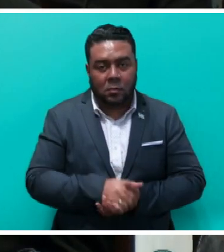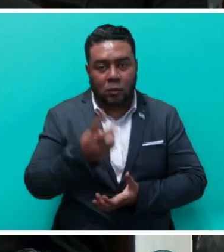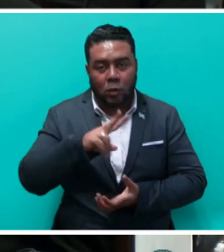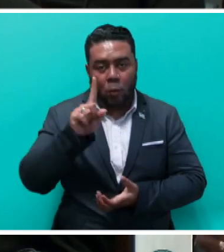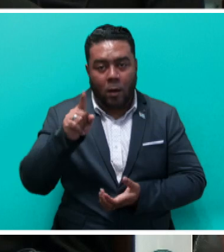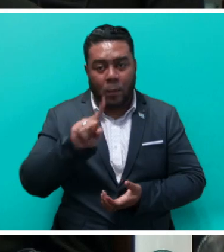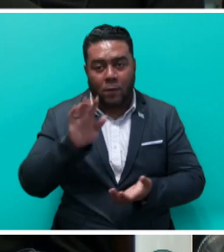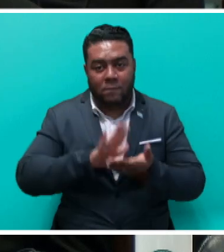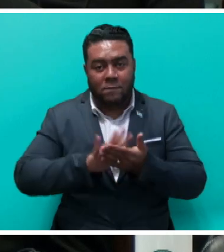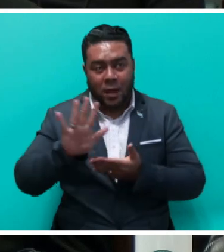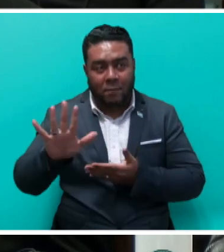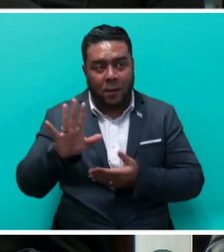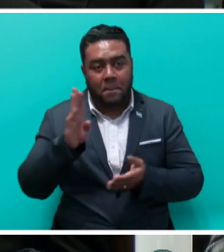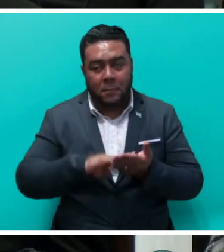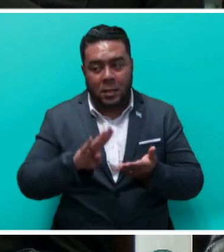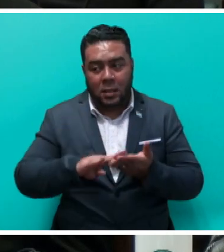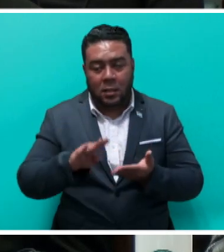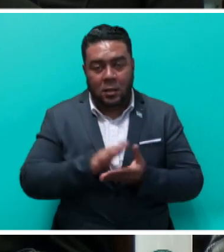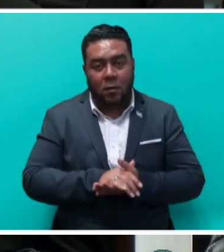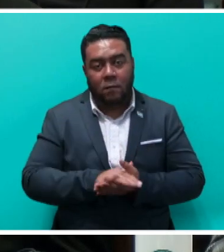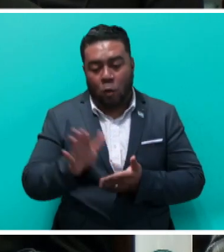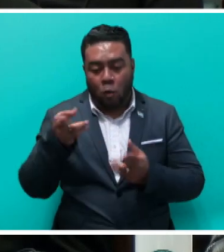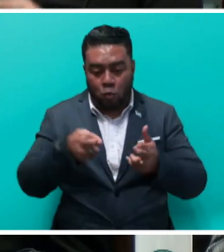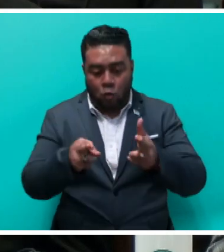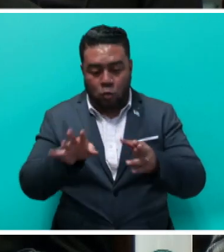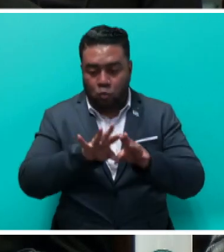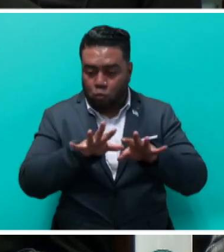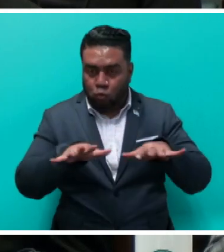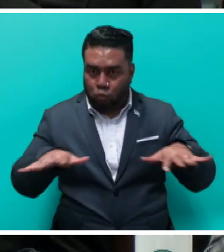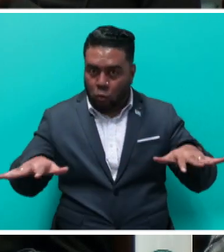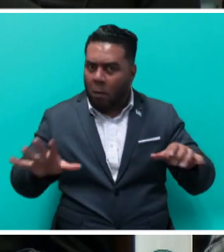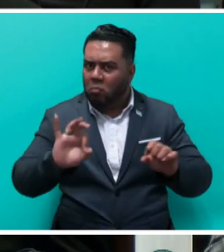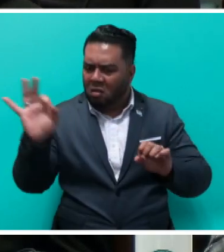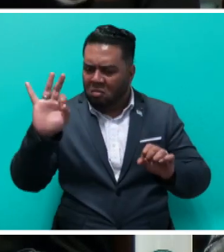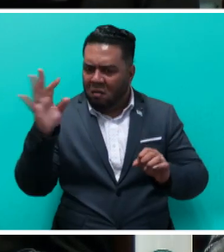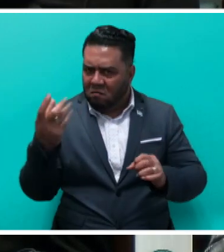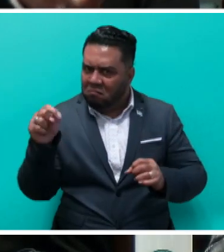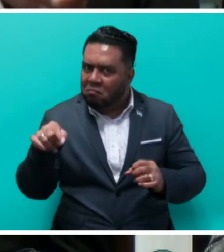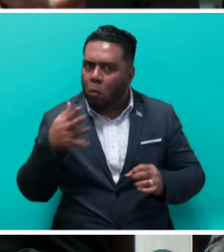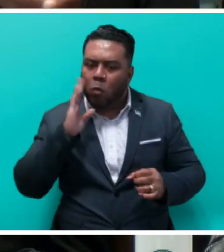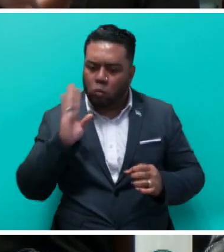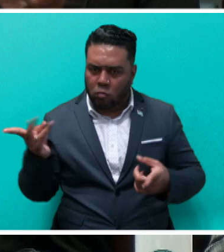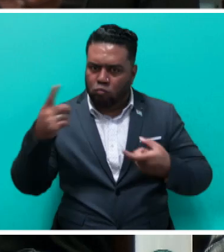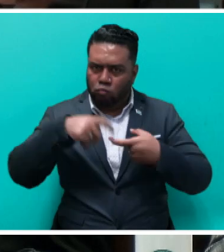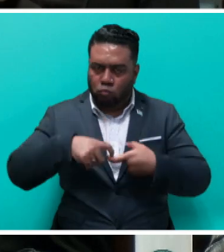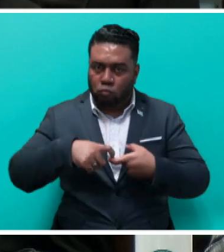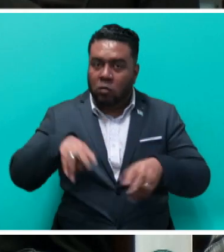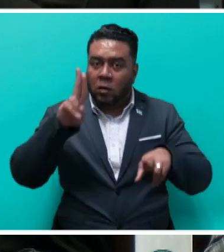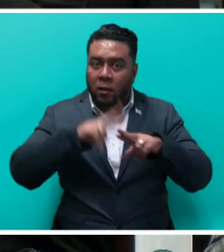21.5 million for additional restoration works on the road network, which was not there when we came in. FRA's